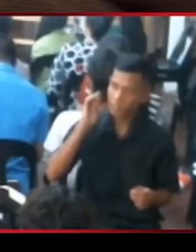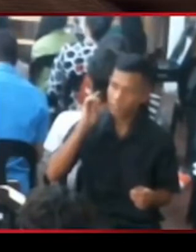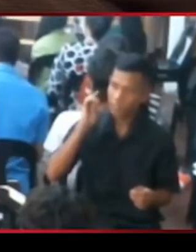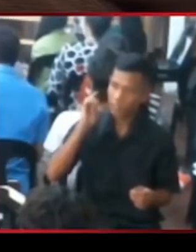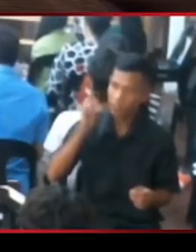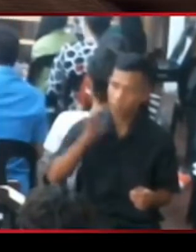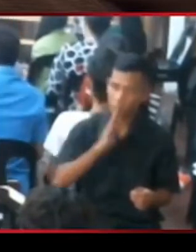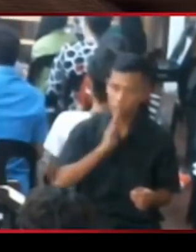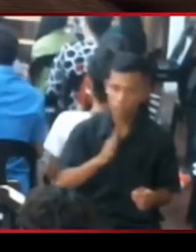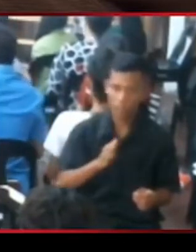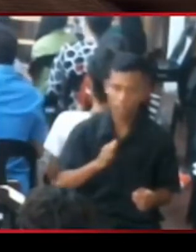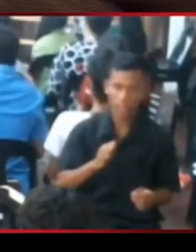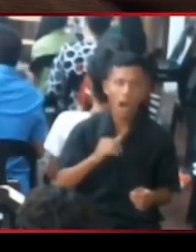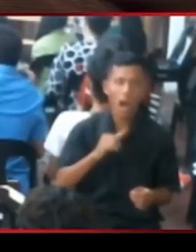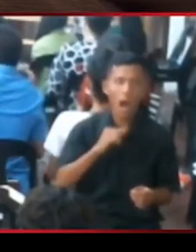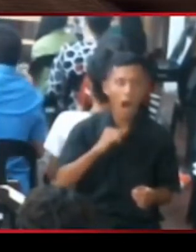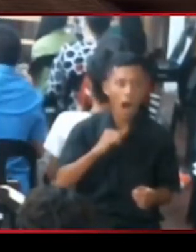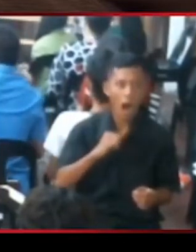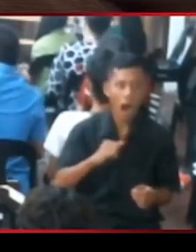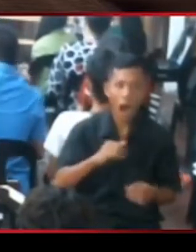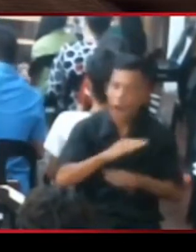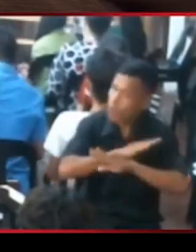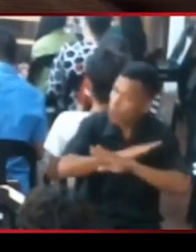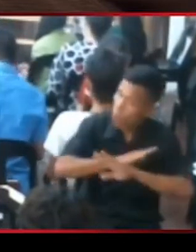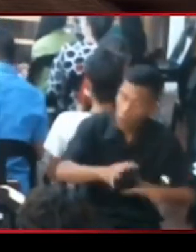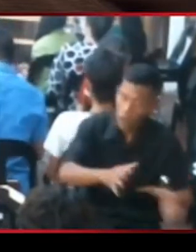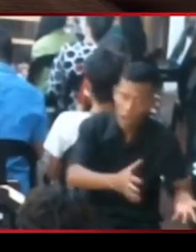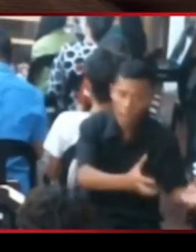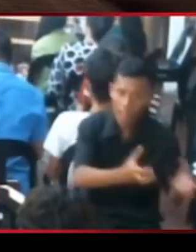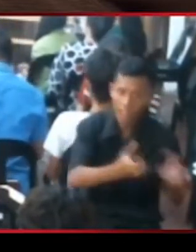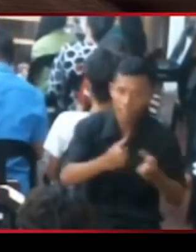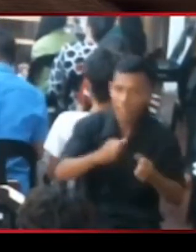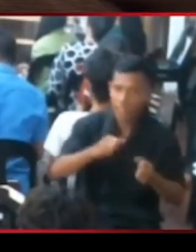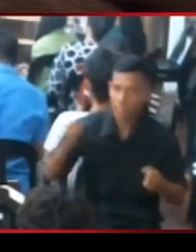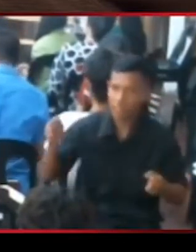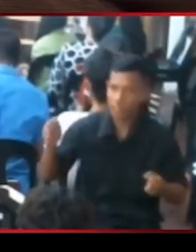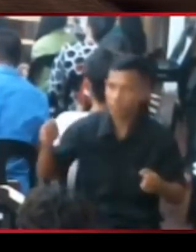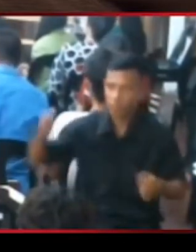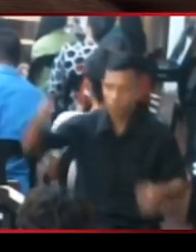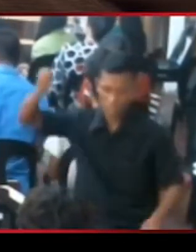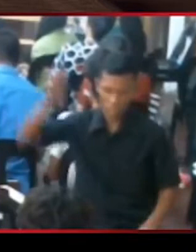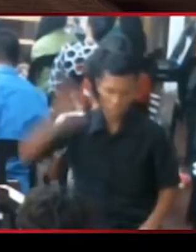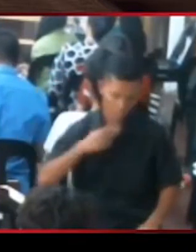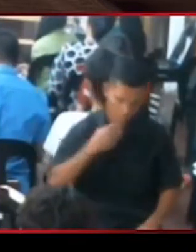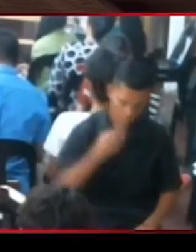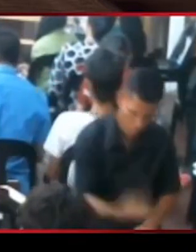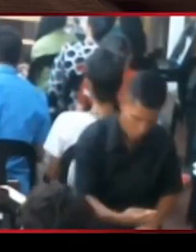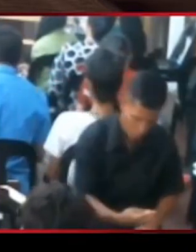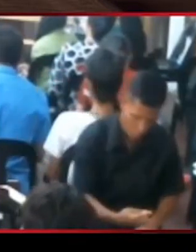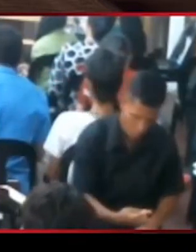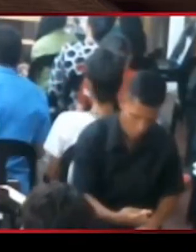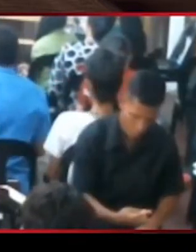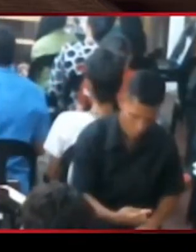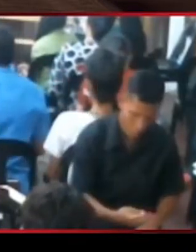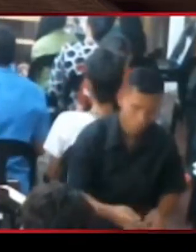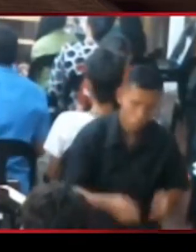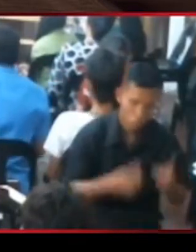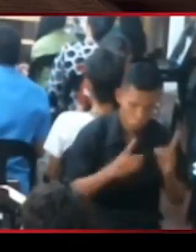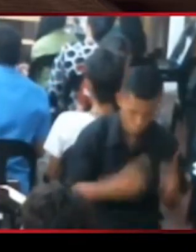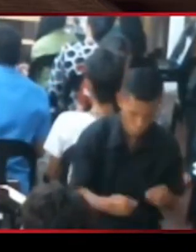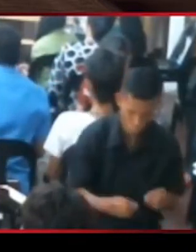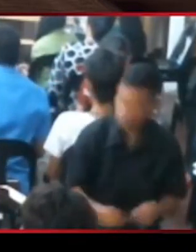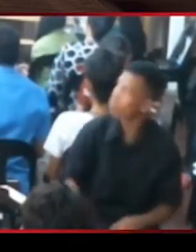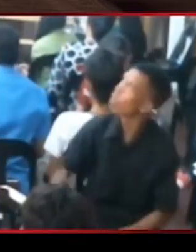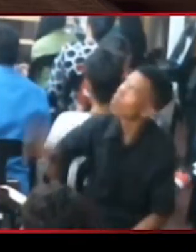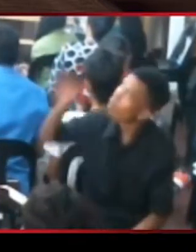I shall not want. I don't want to go where God wants me not to go, and I don't want to do